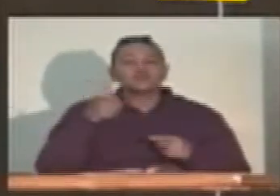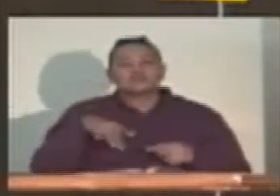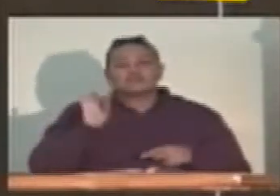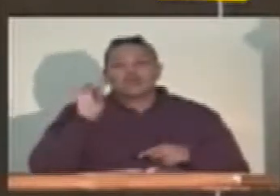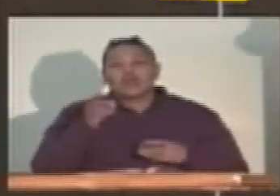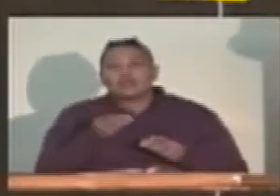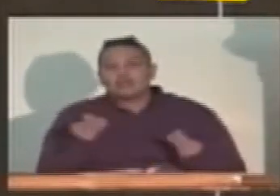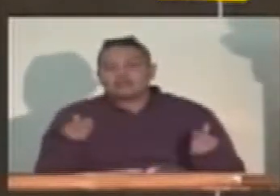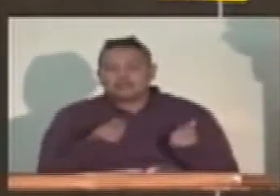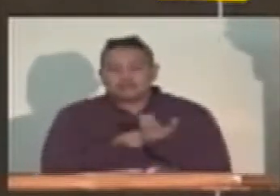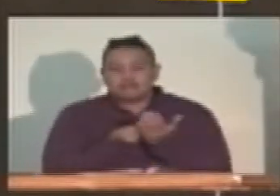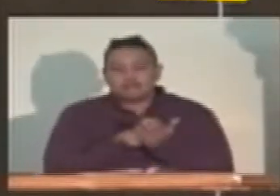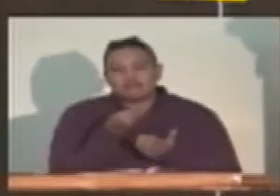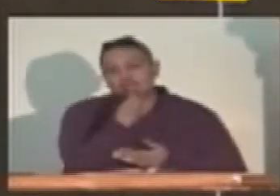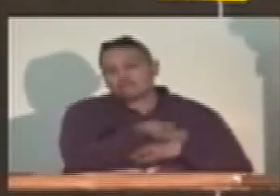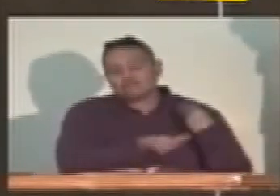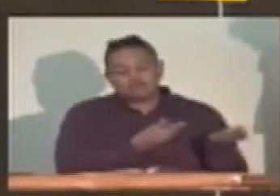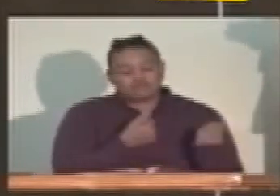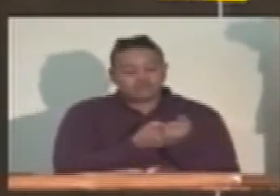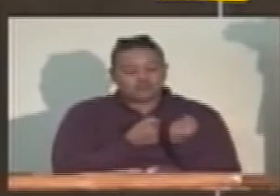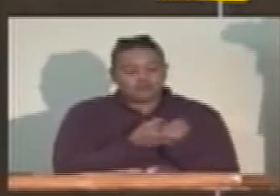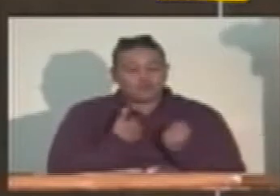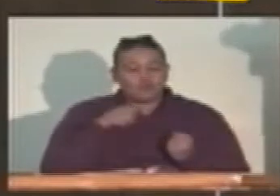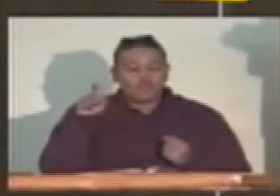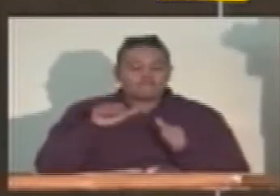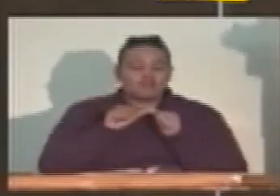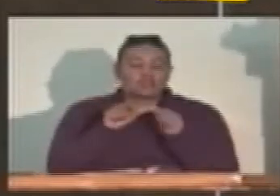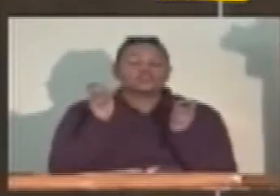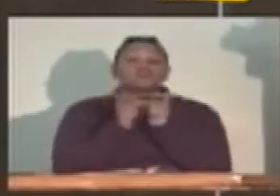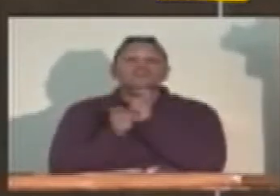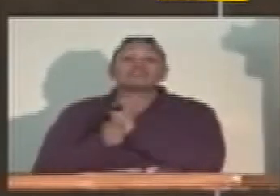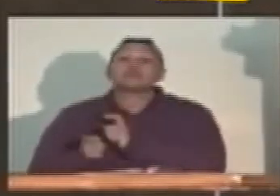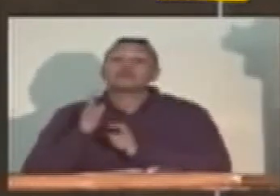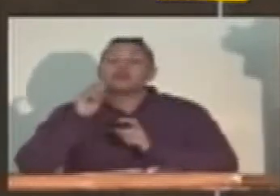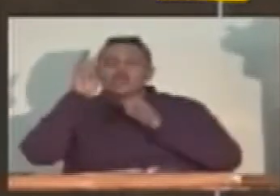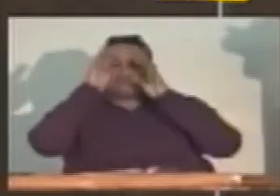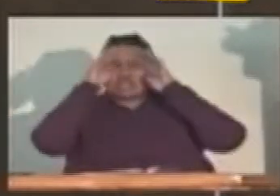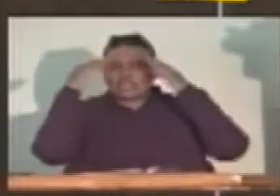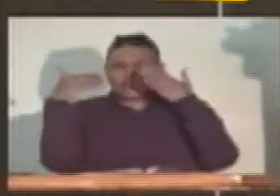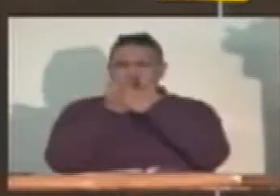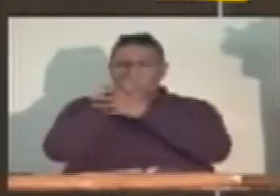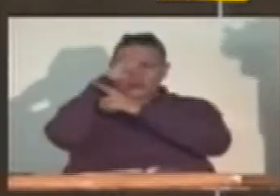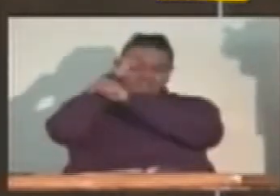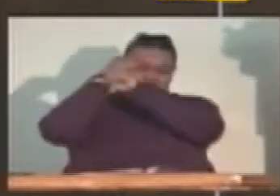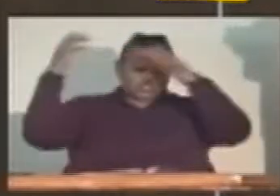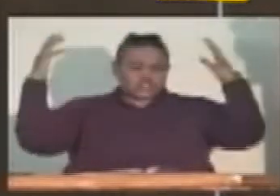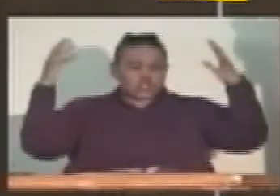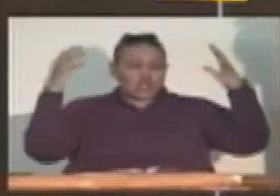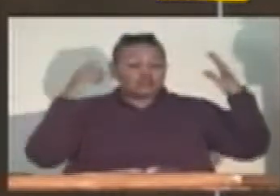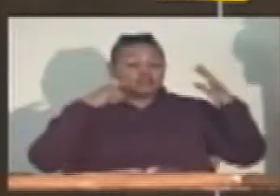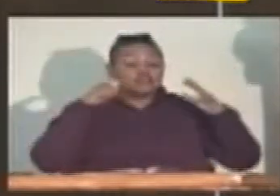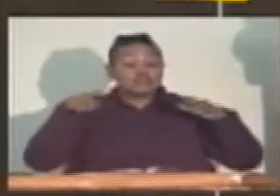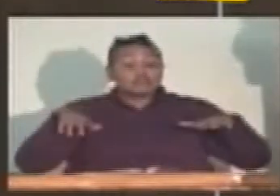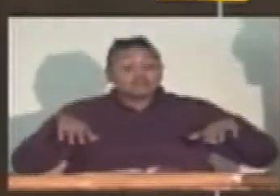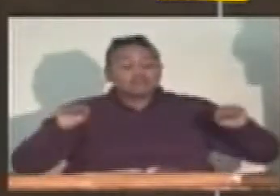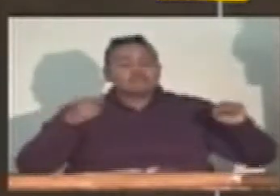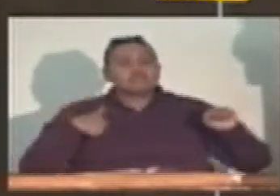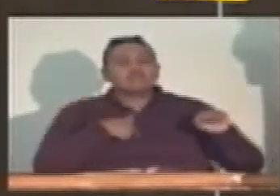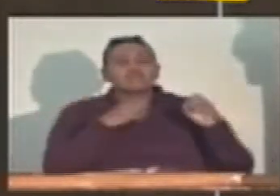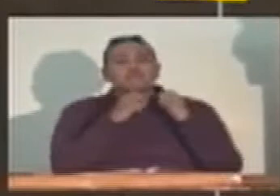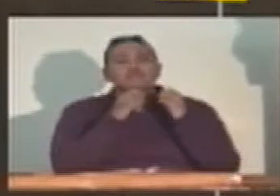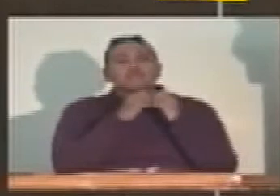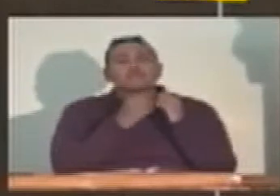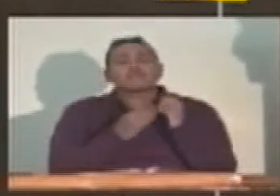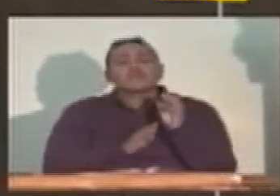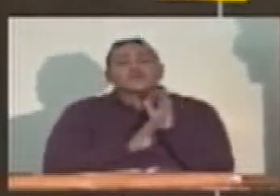the funding. We have to continue the transformation by creating new vision to take us to